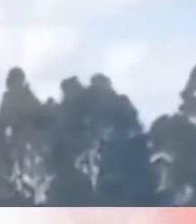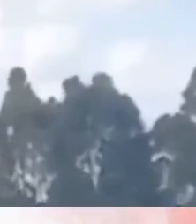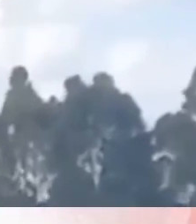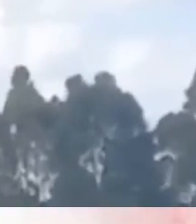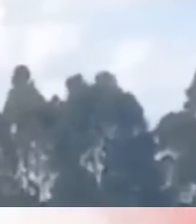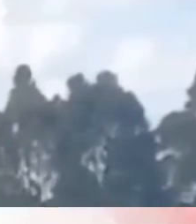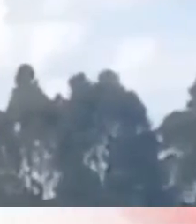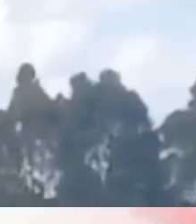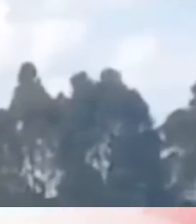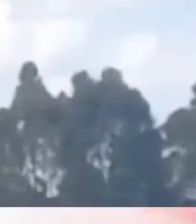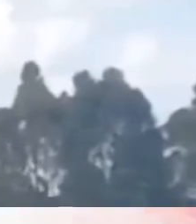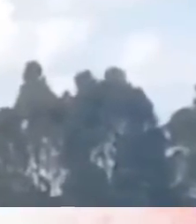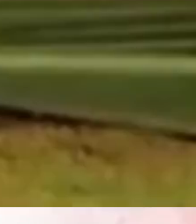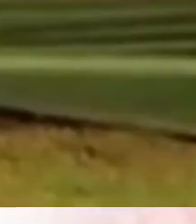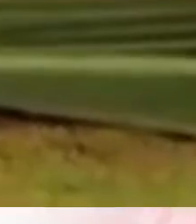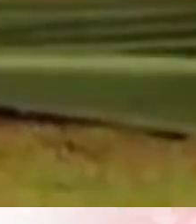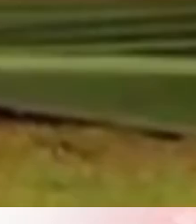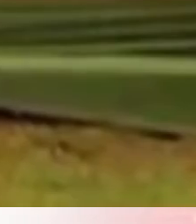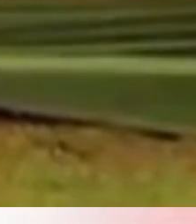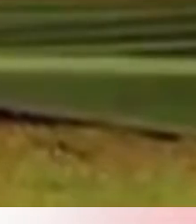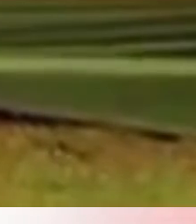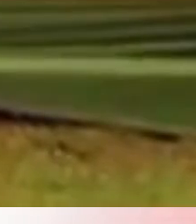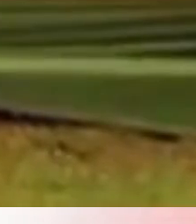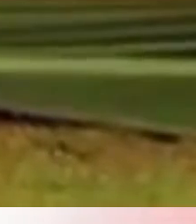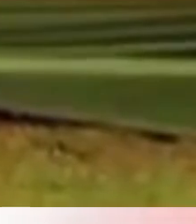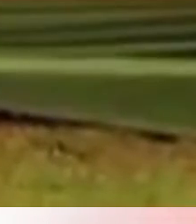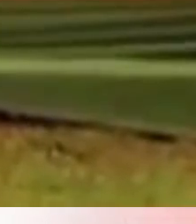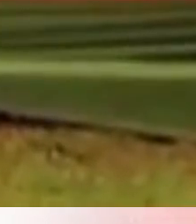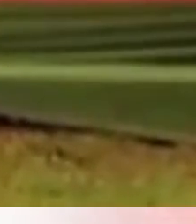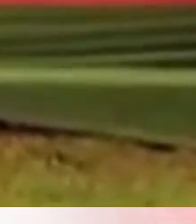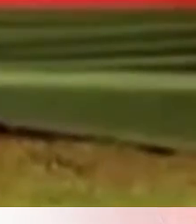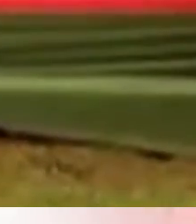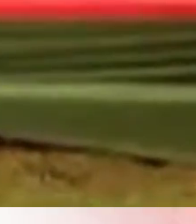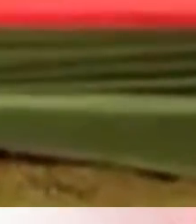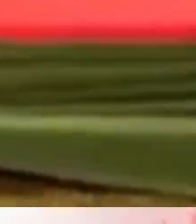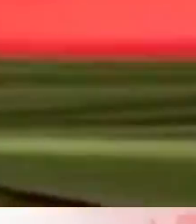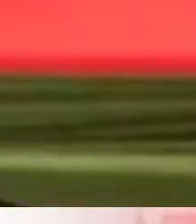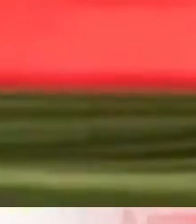amefanya mengi kama mkimbiaji. The deceased will be laid to rest tomorrow at her